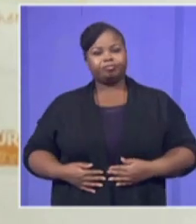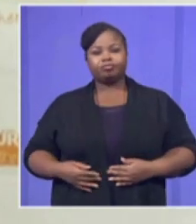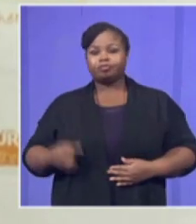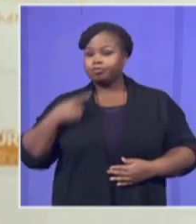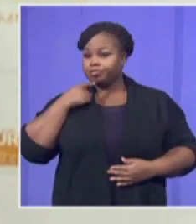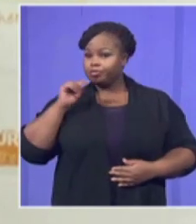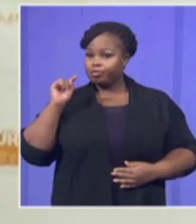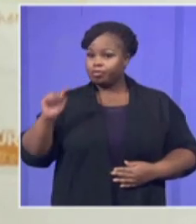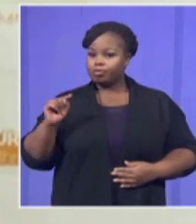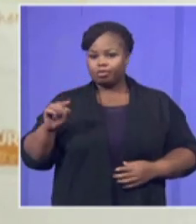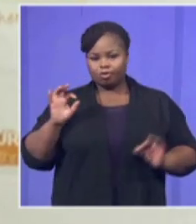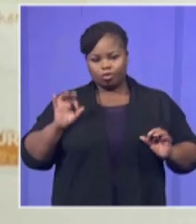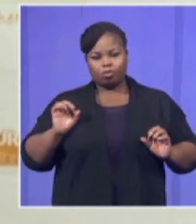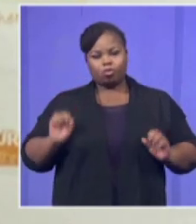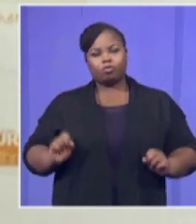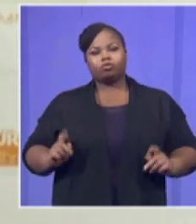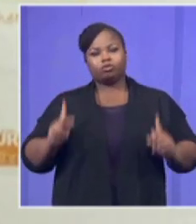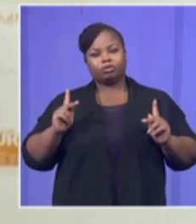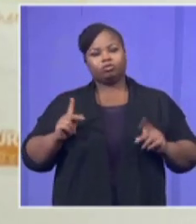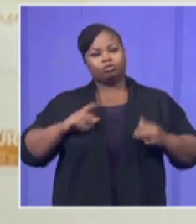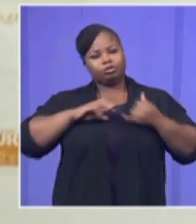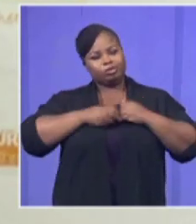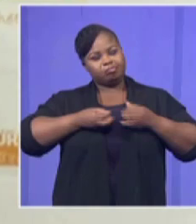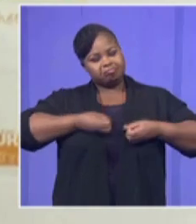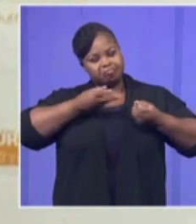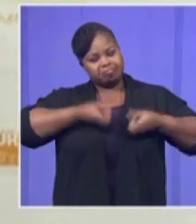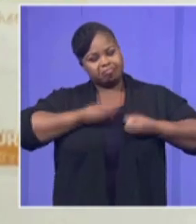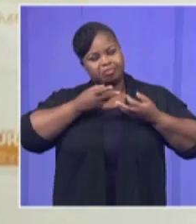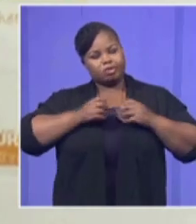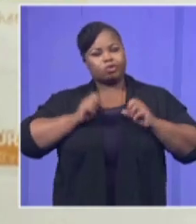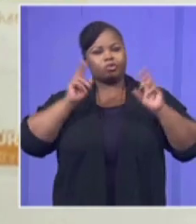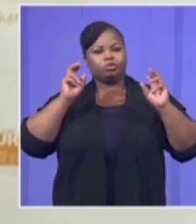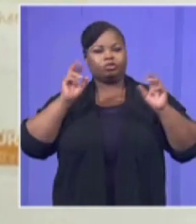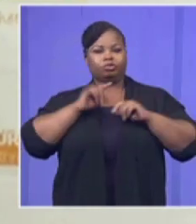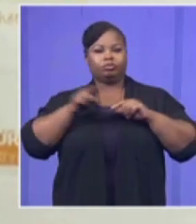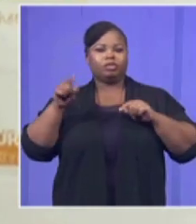a right platform again for them to try and ventilate some of those issues that they have with the government.